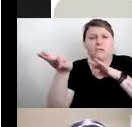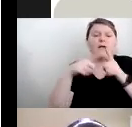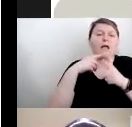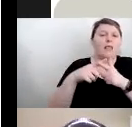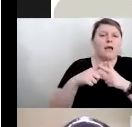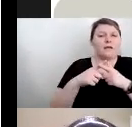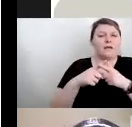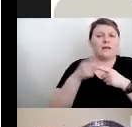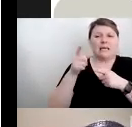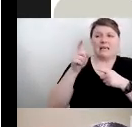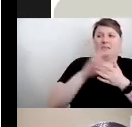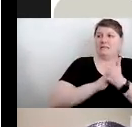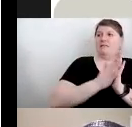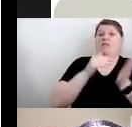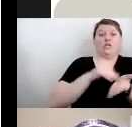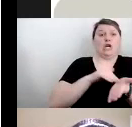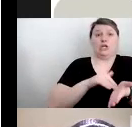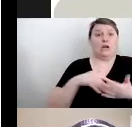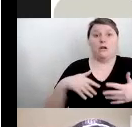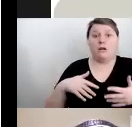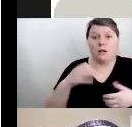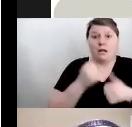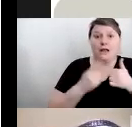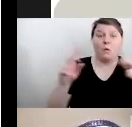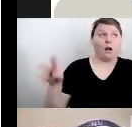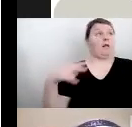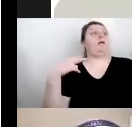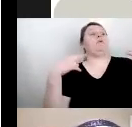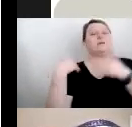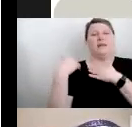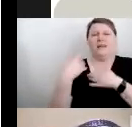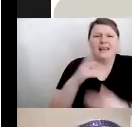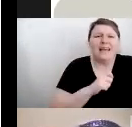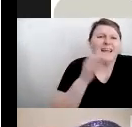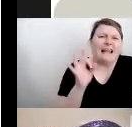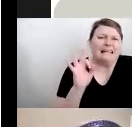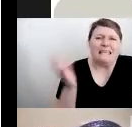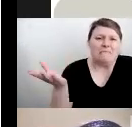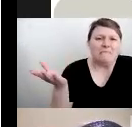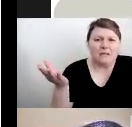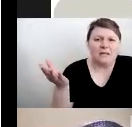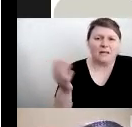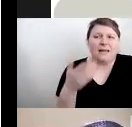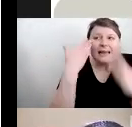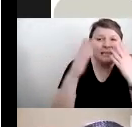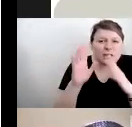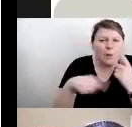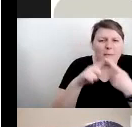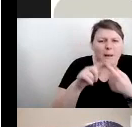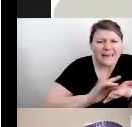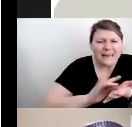he's supposed to be the doctor and everybody's respecting him, but he's a 19-year-old and he doesn't know anything about medicine.